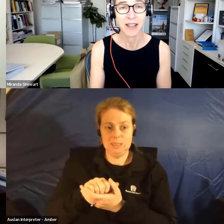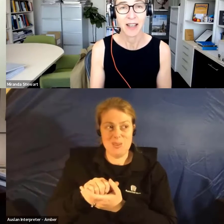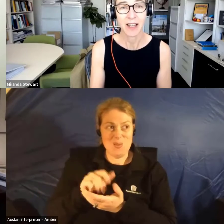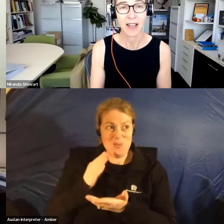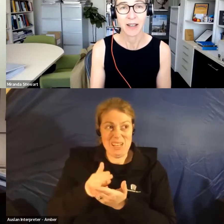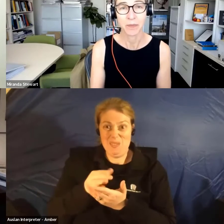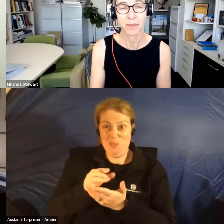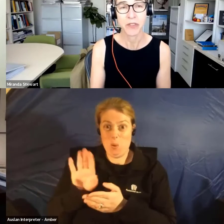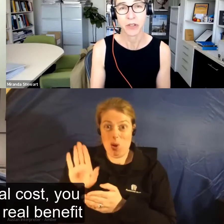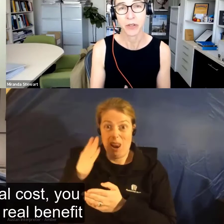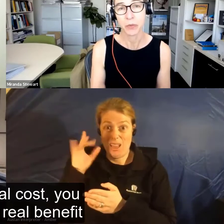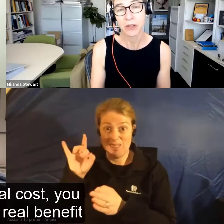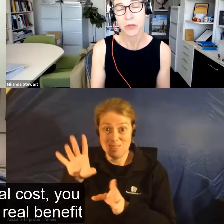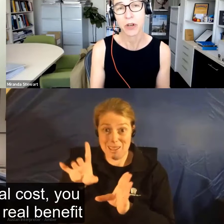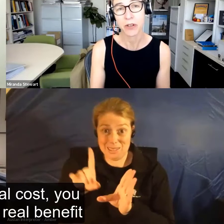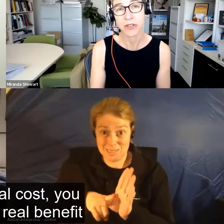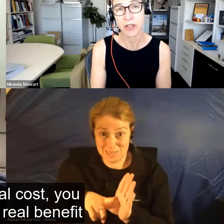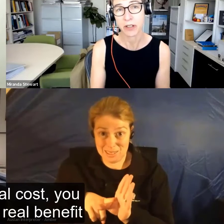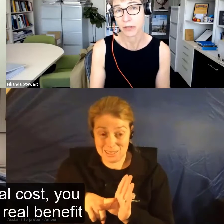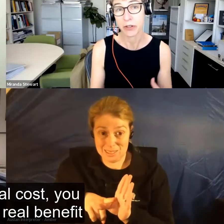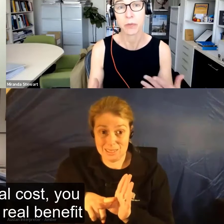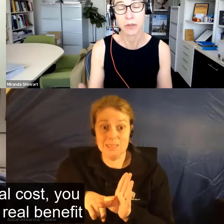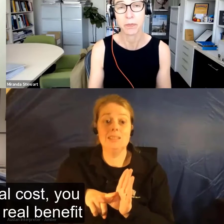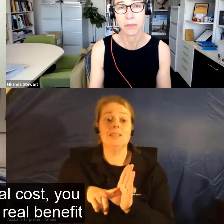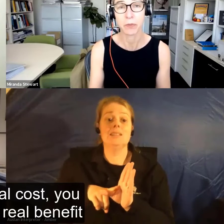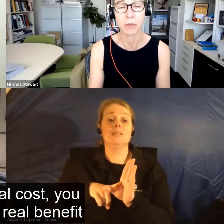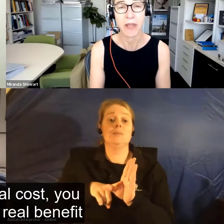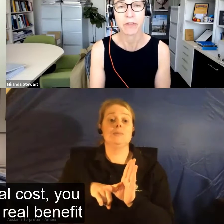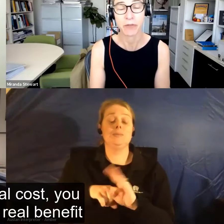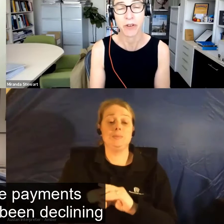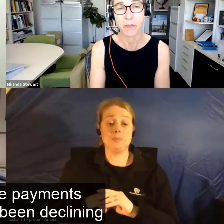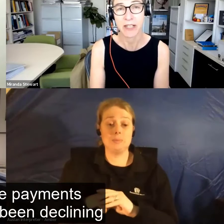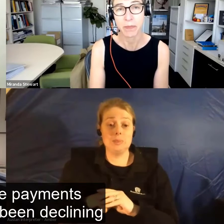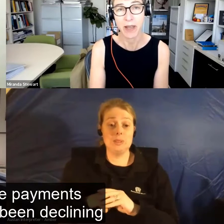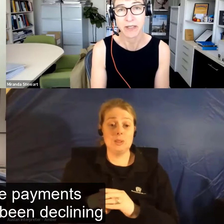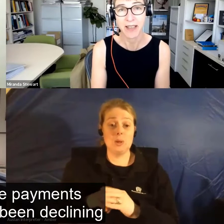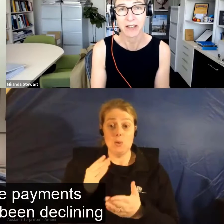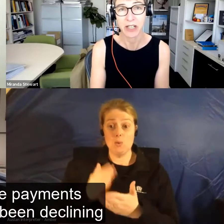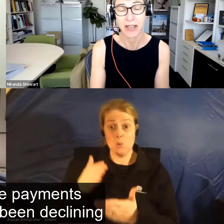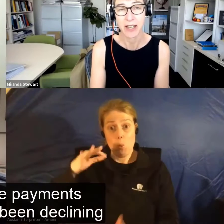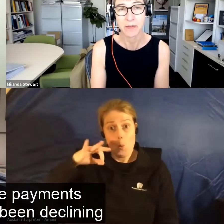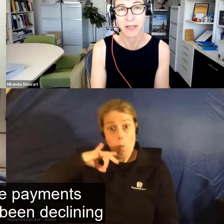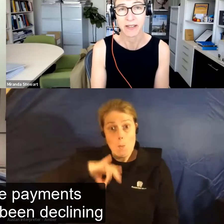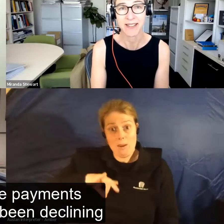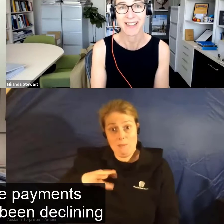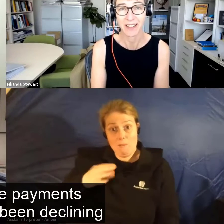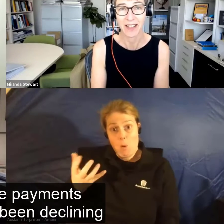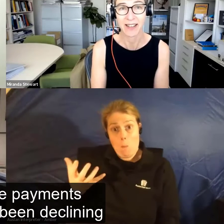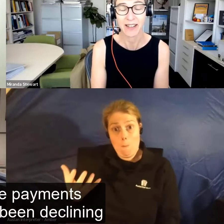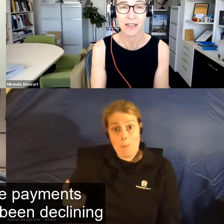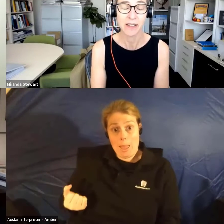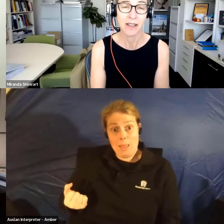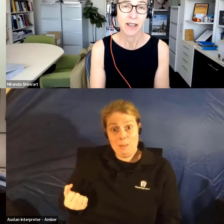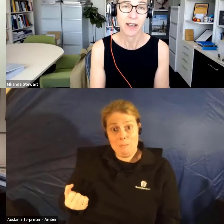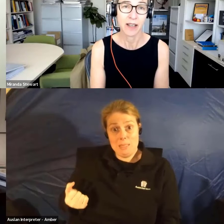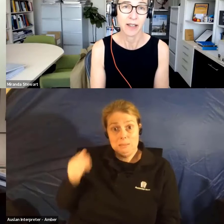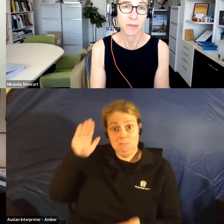decade. So the real cost, the real benefit from these payments actually has been